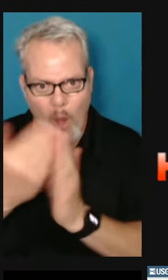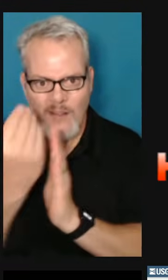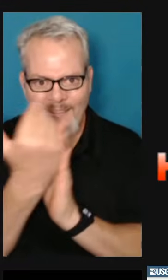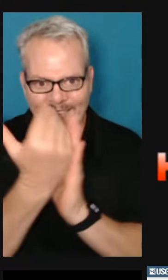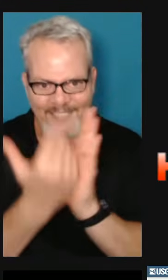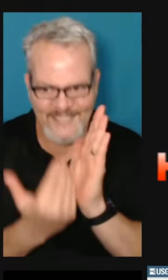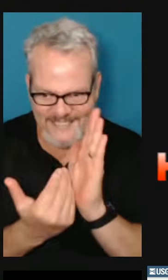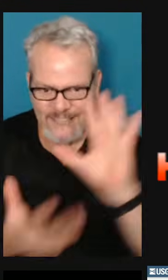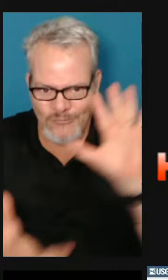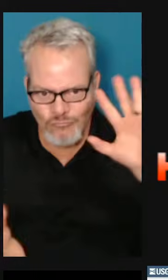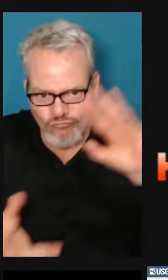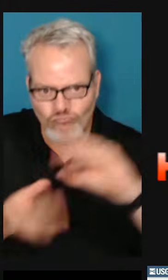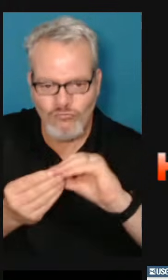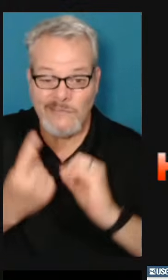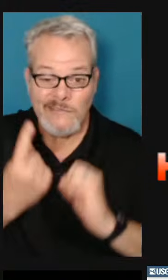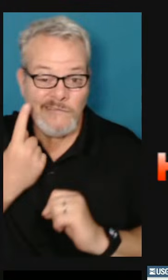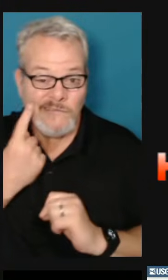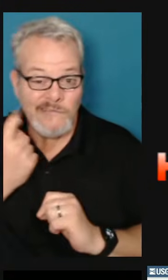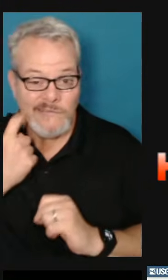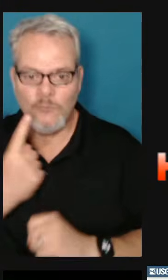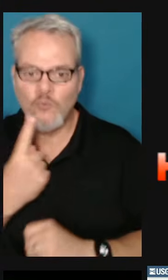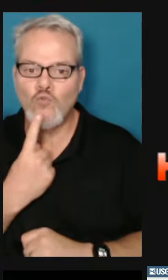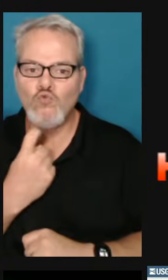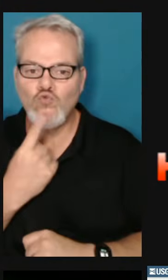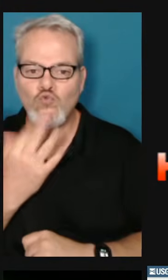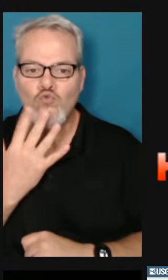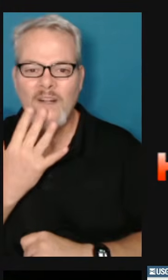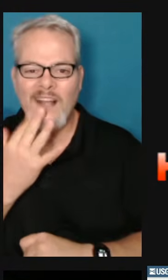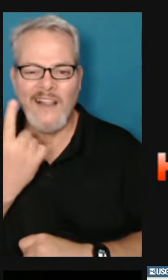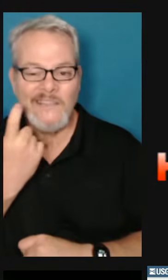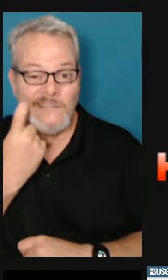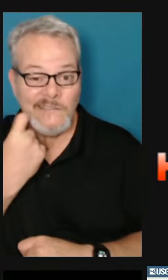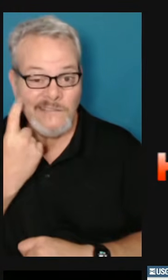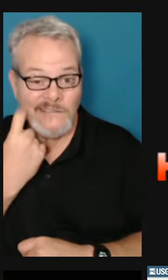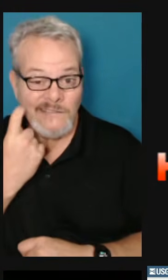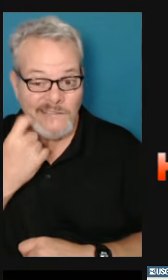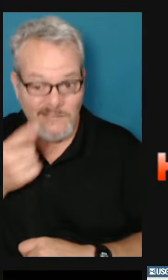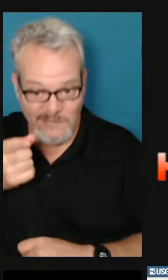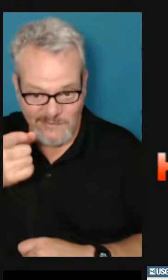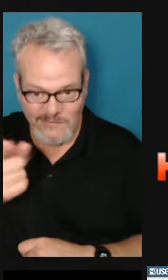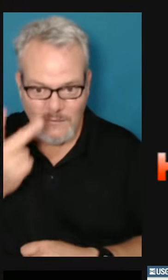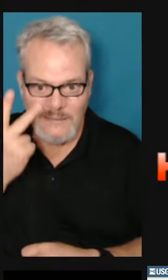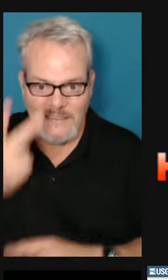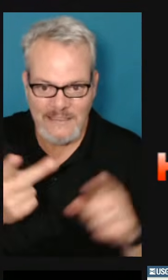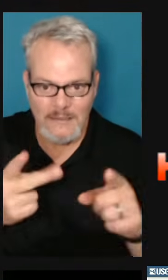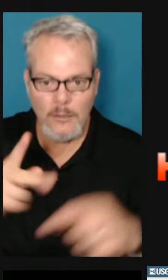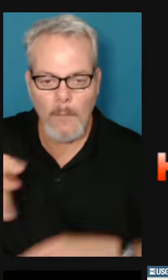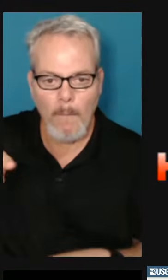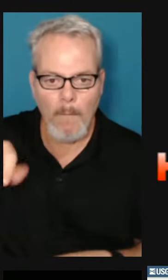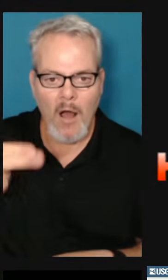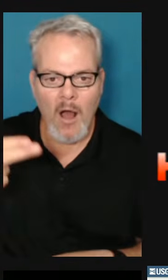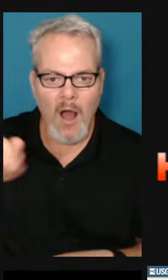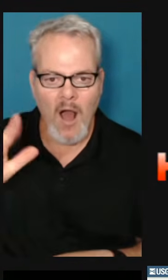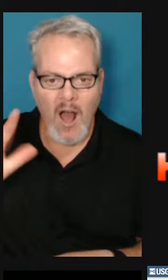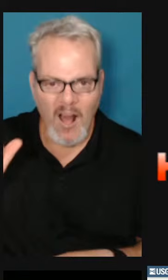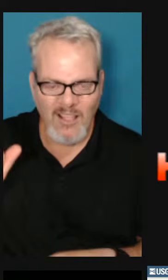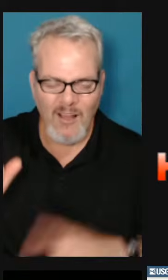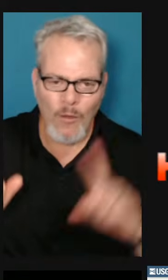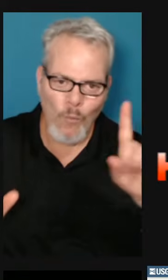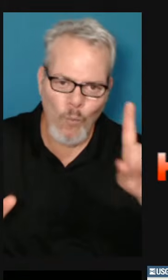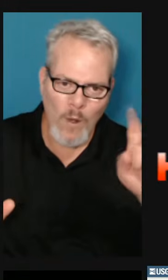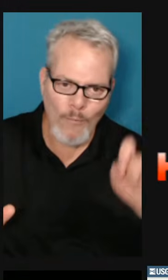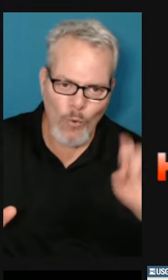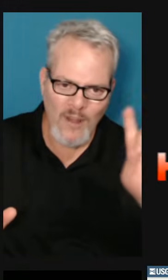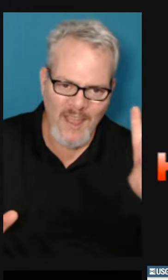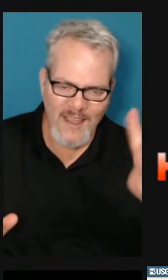most recent ones in red, you can see there are recent events here in Pahala, 182018, all